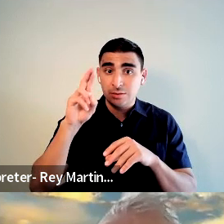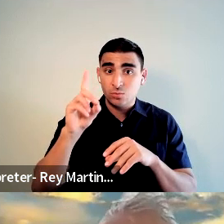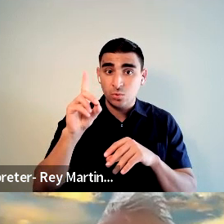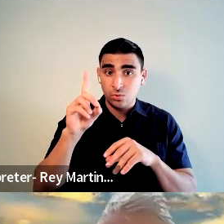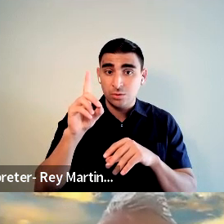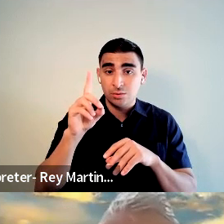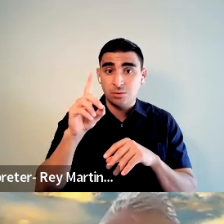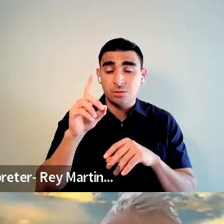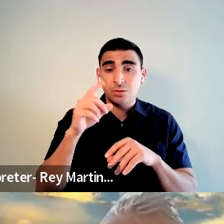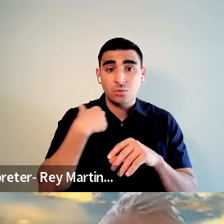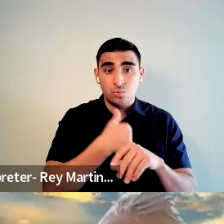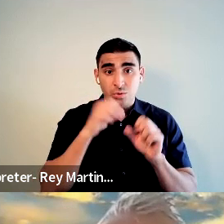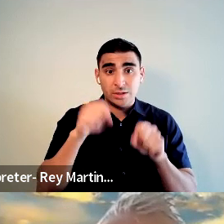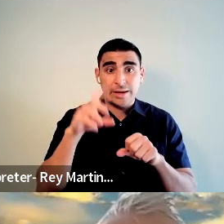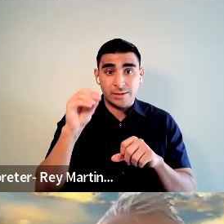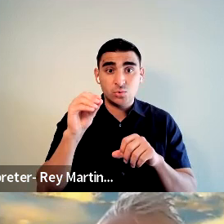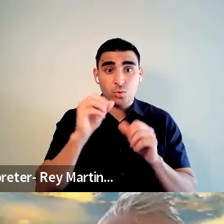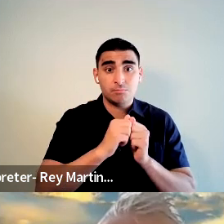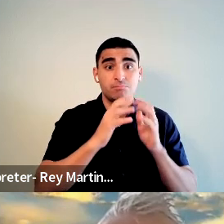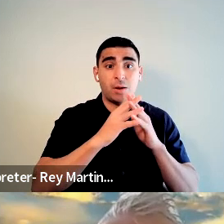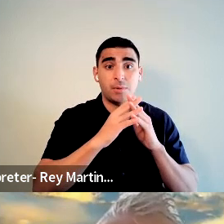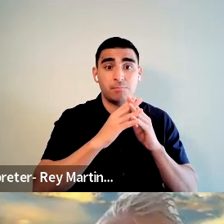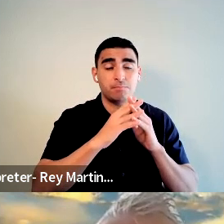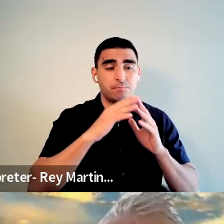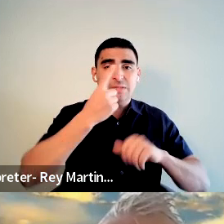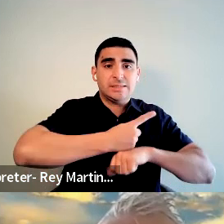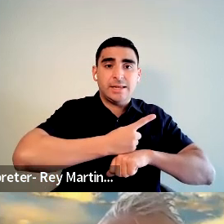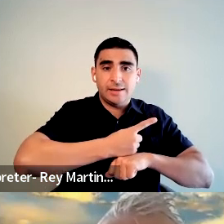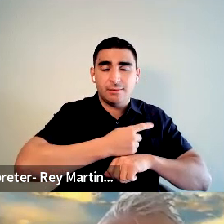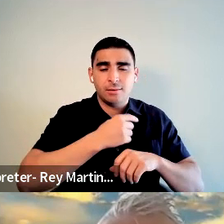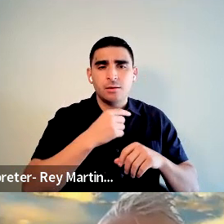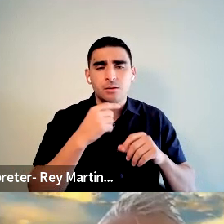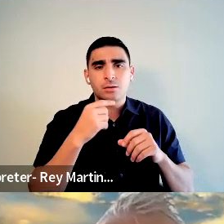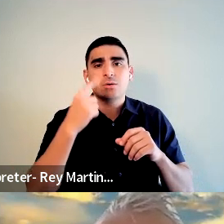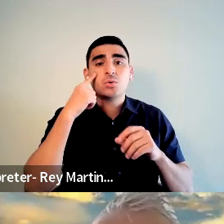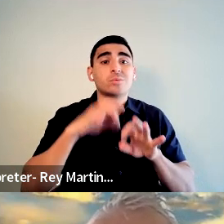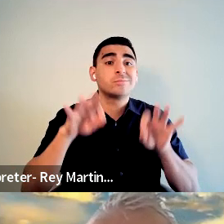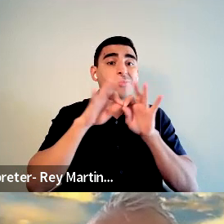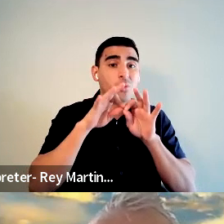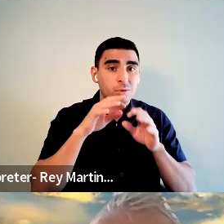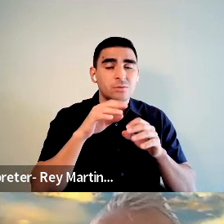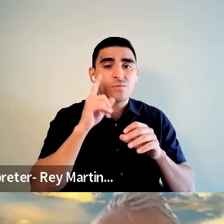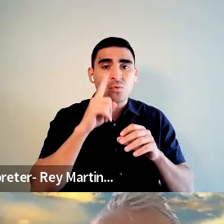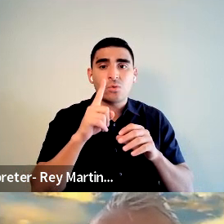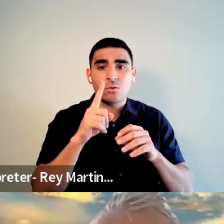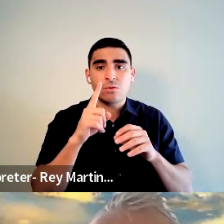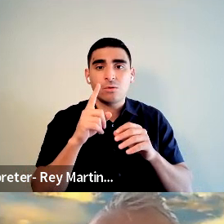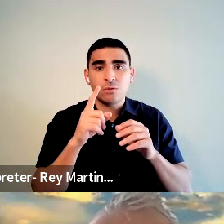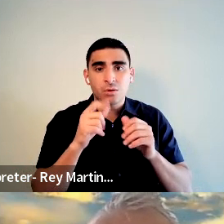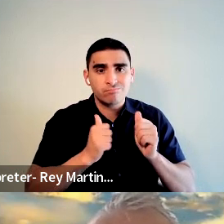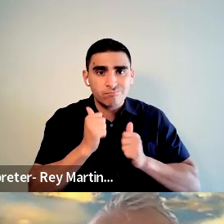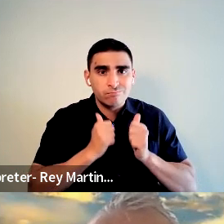there. But we know that consistency is important, and follow through and follow up and